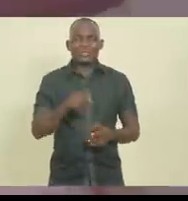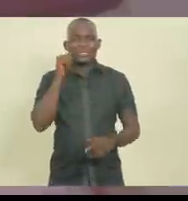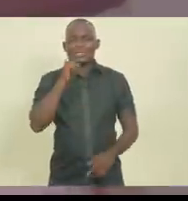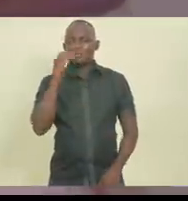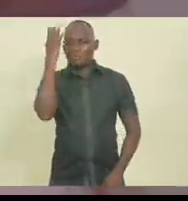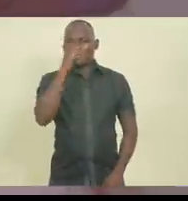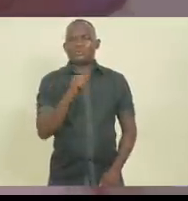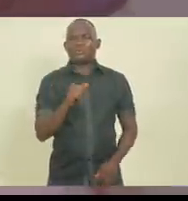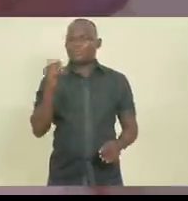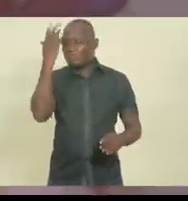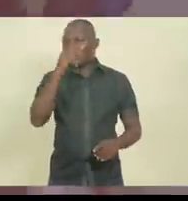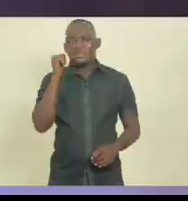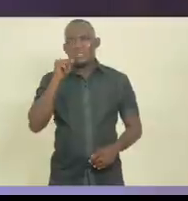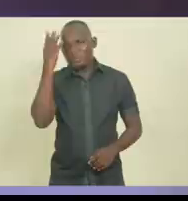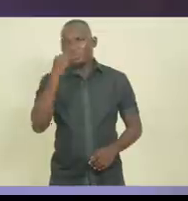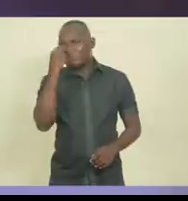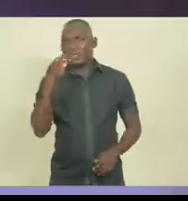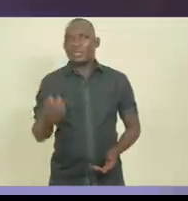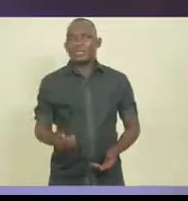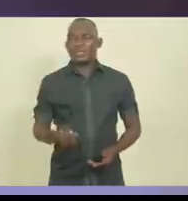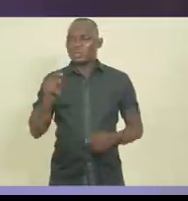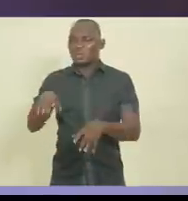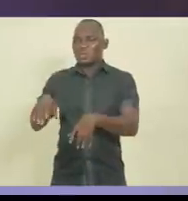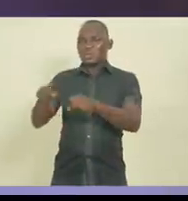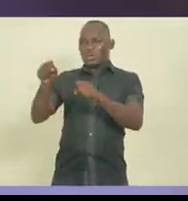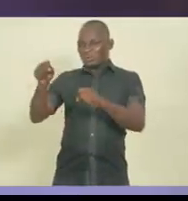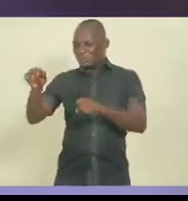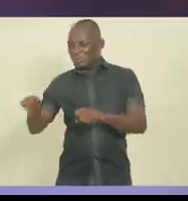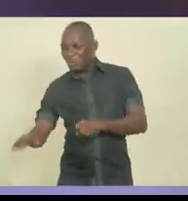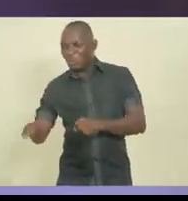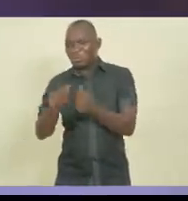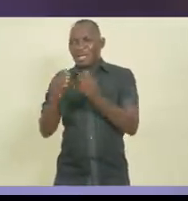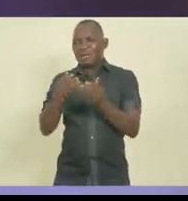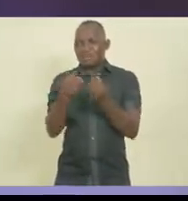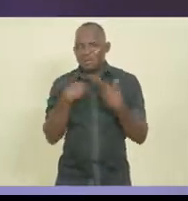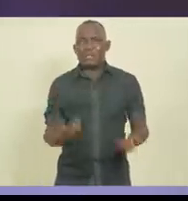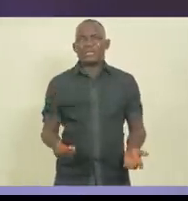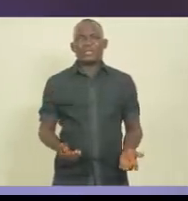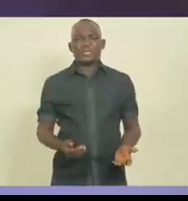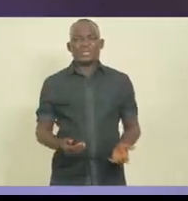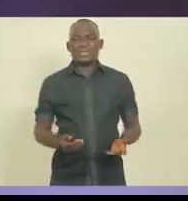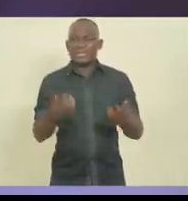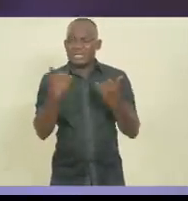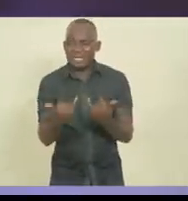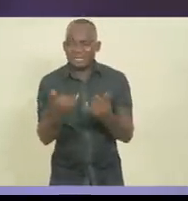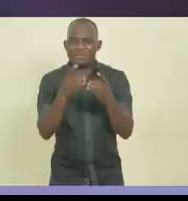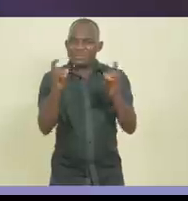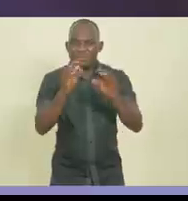sorry, okay? I'm sorry. You adopted a child without me? We are not even divorced yet.